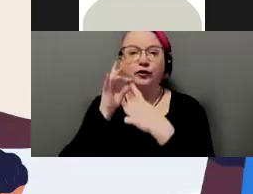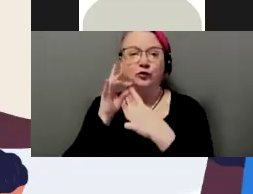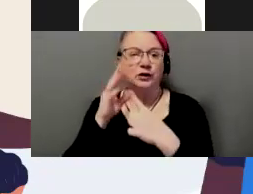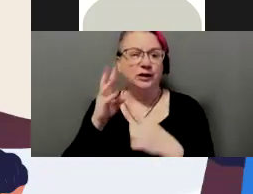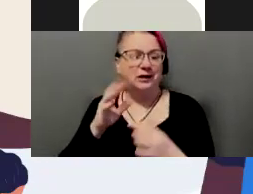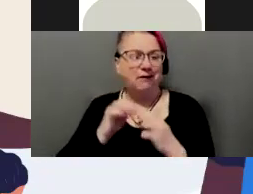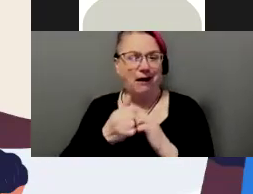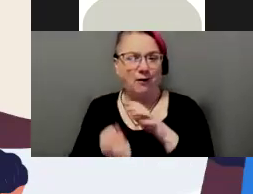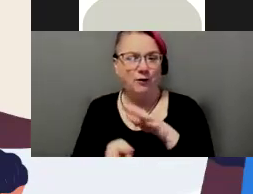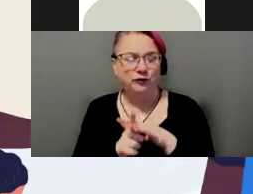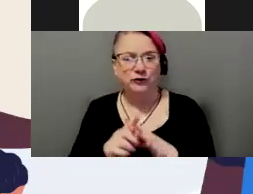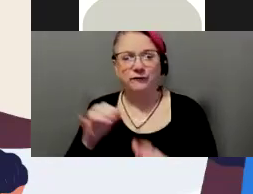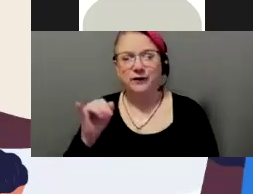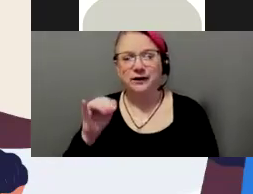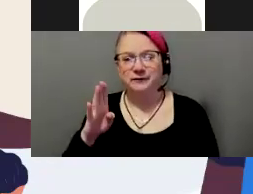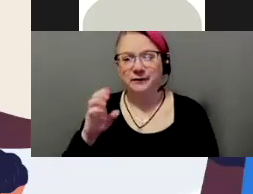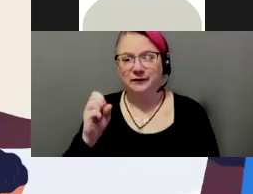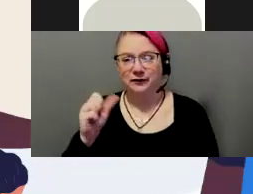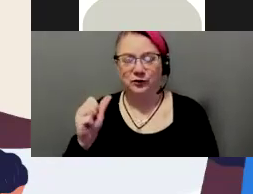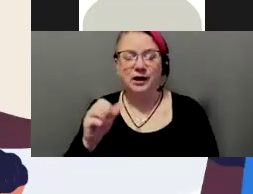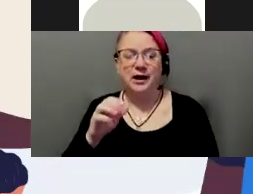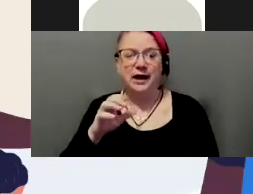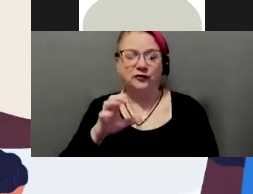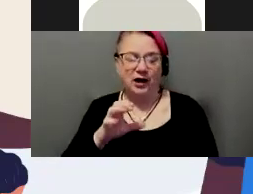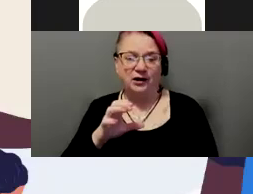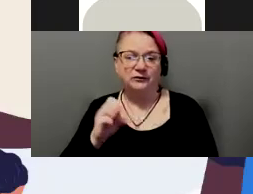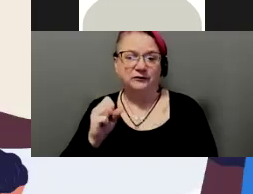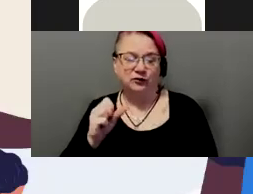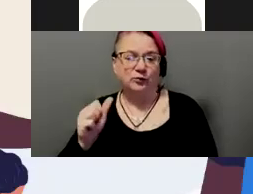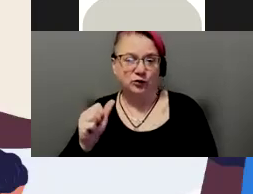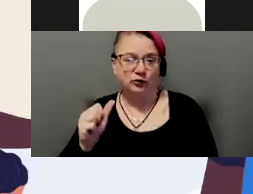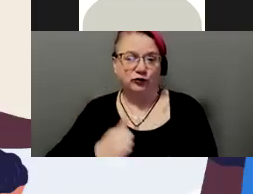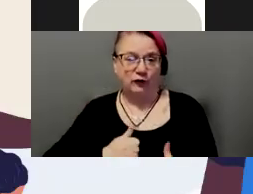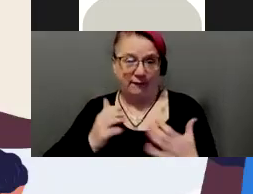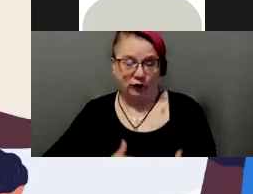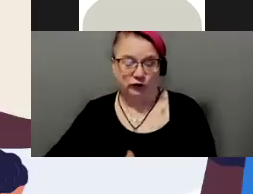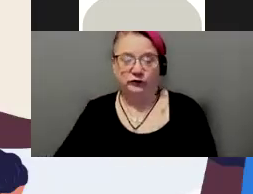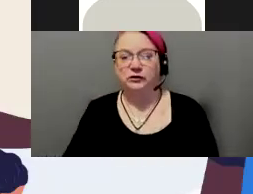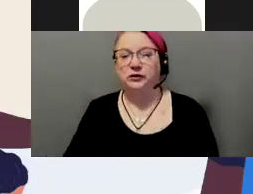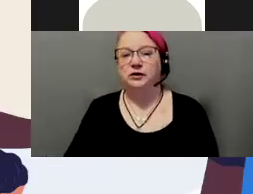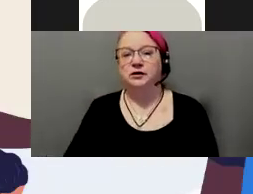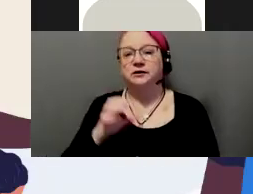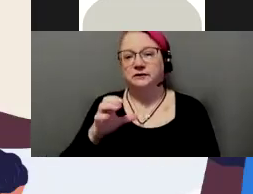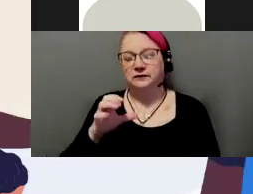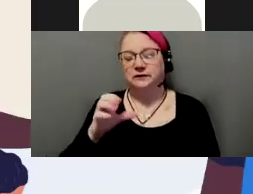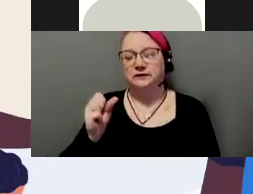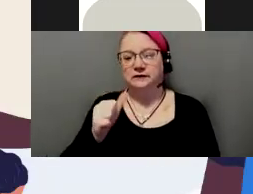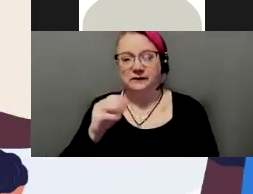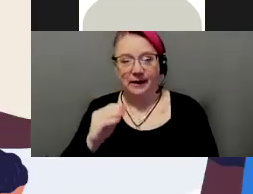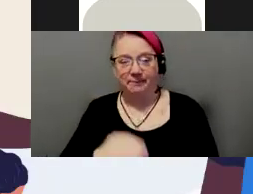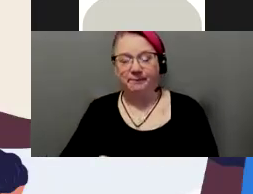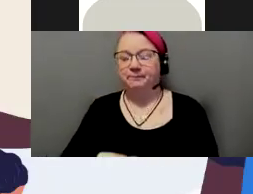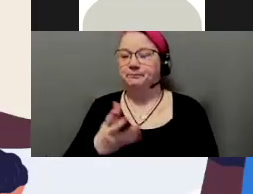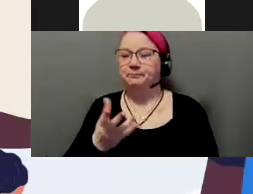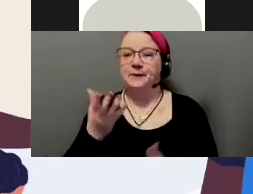up for image-based sexual abuse and child sexual abuse material survivors. Survivors of CSAM say or